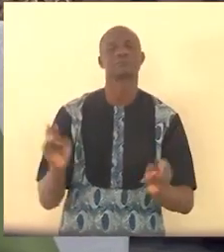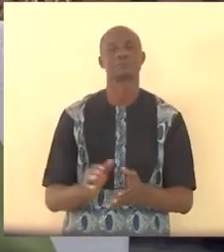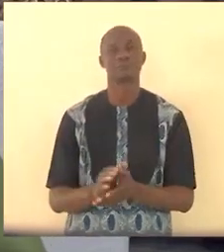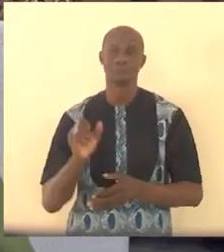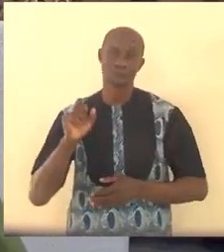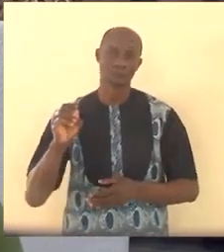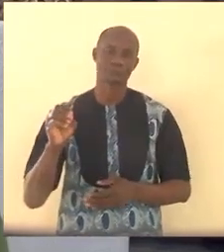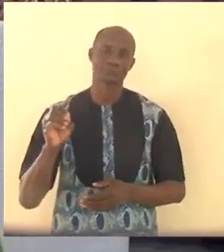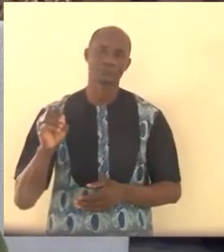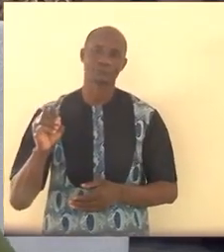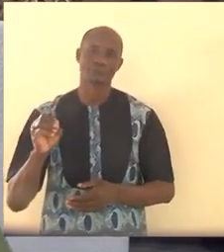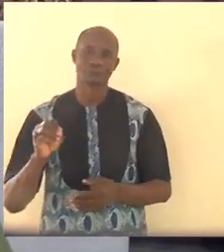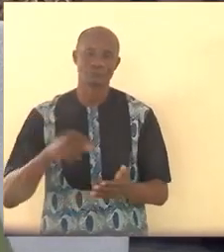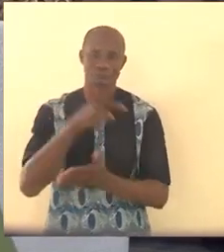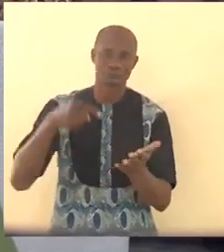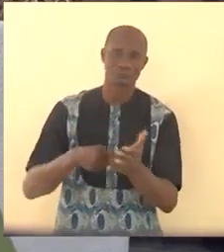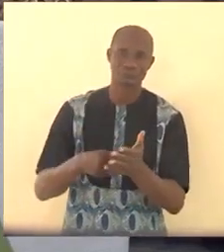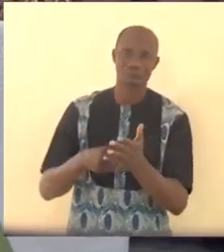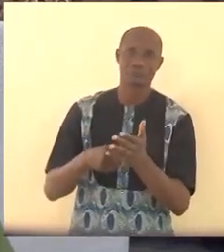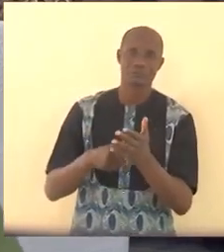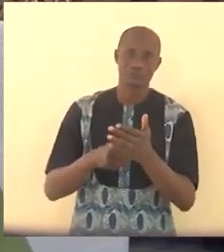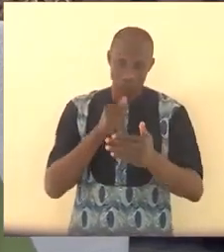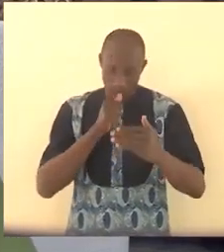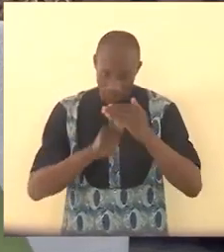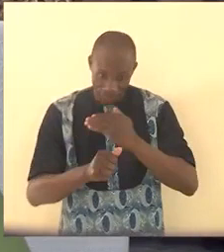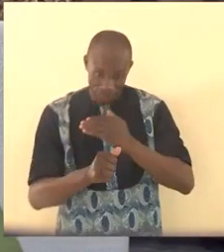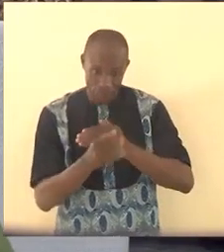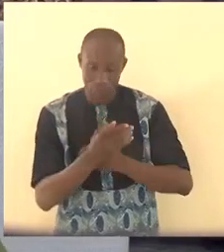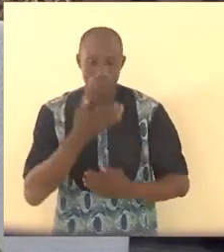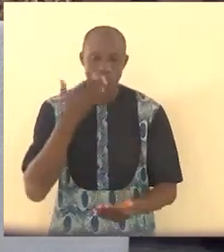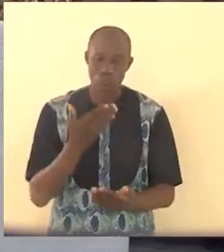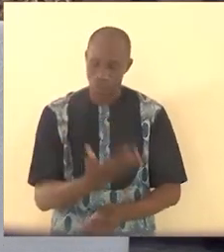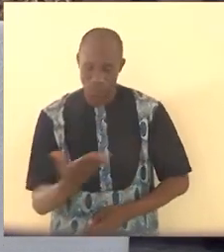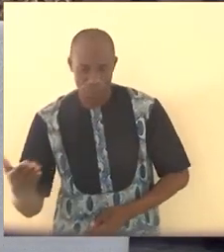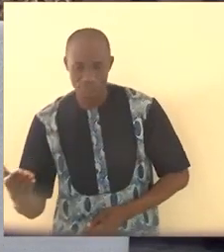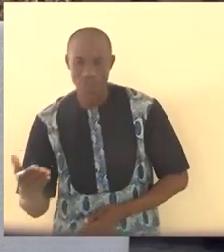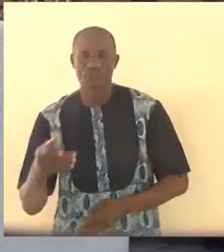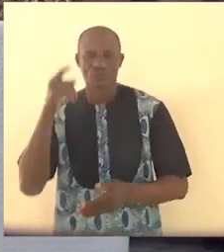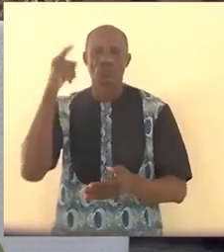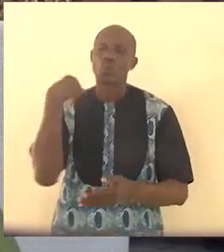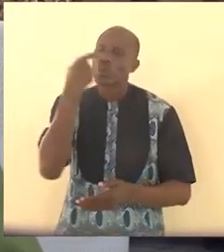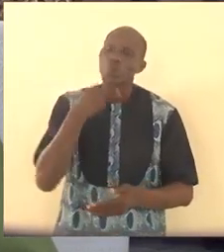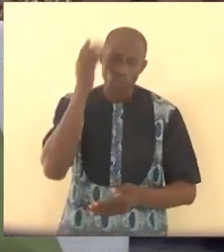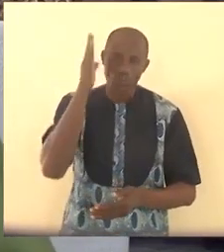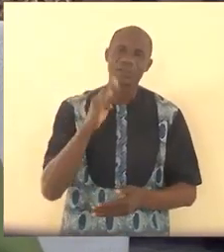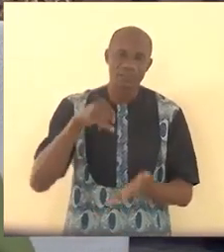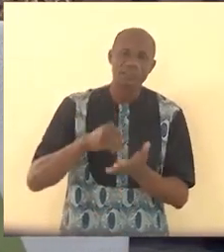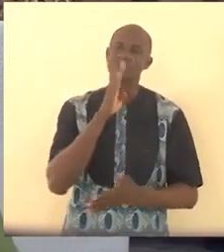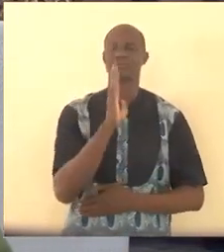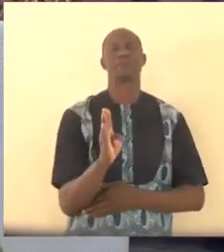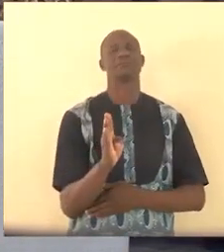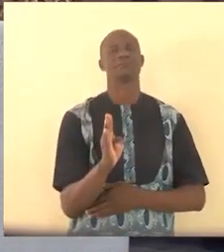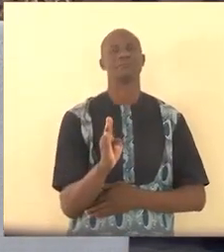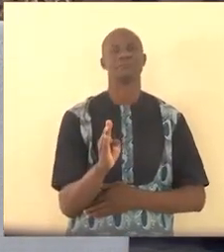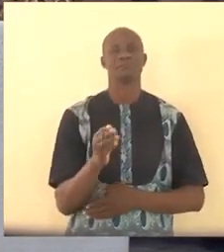whatever. So he says, this hoard of yours, whose shall it be? Because when you die, are you still in control of whose